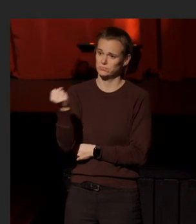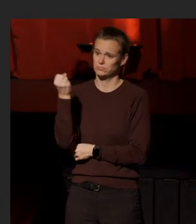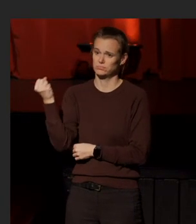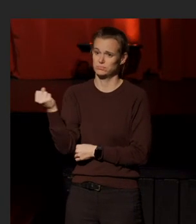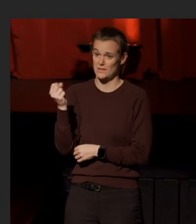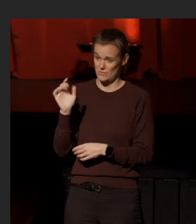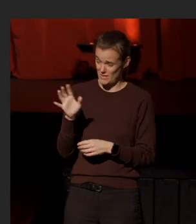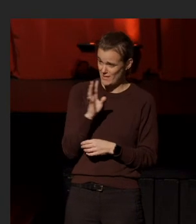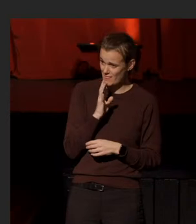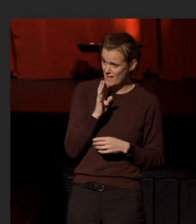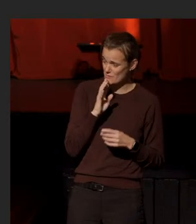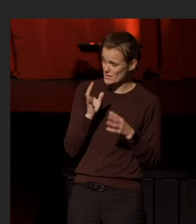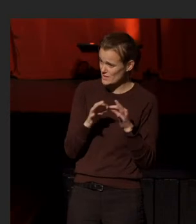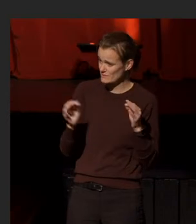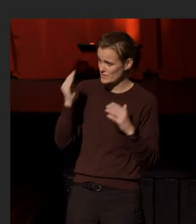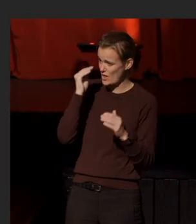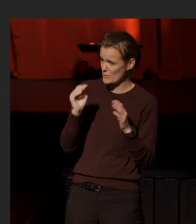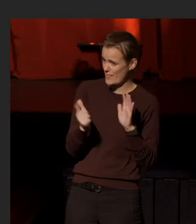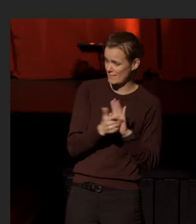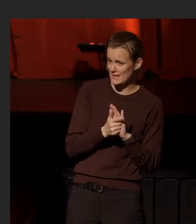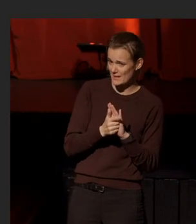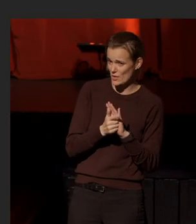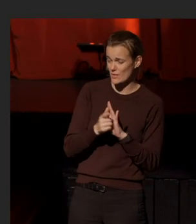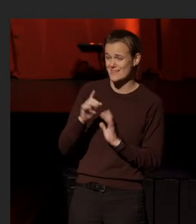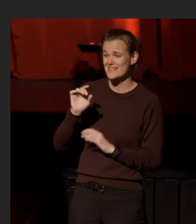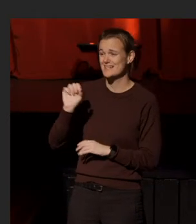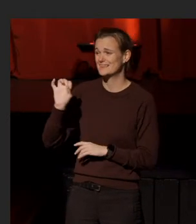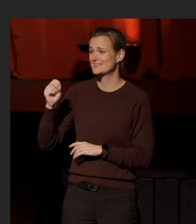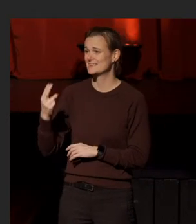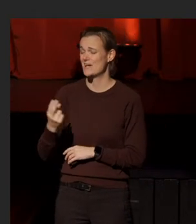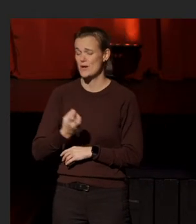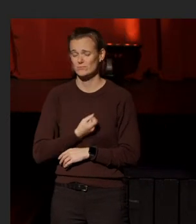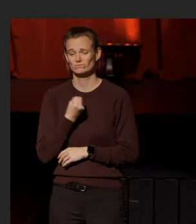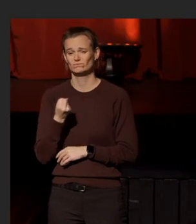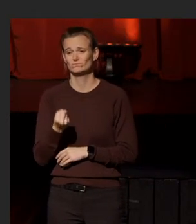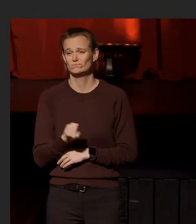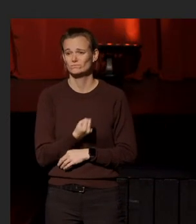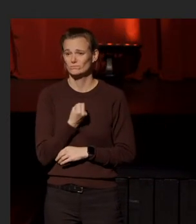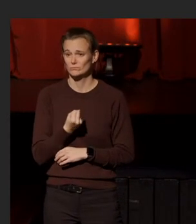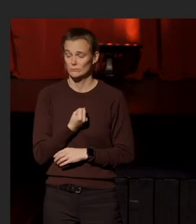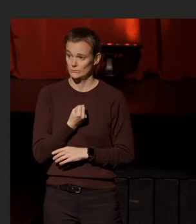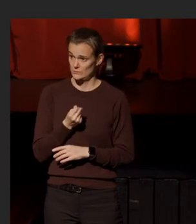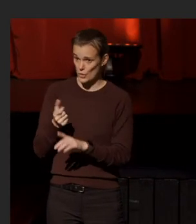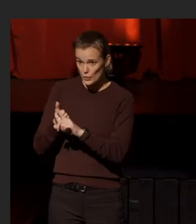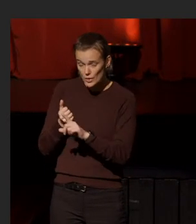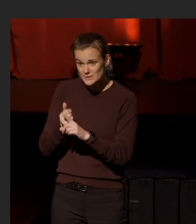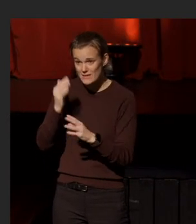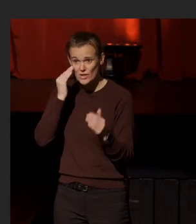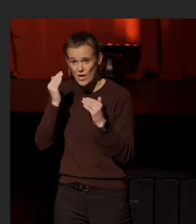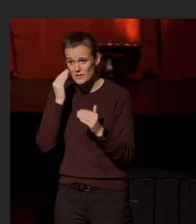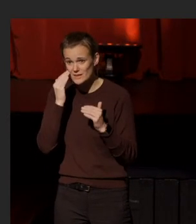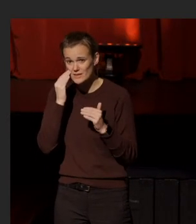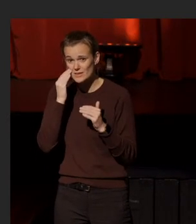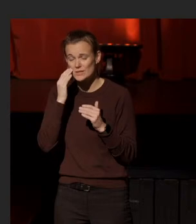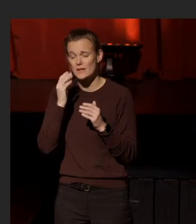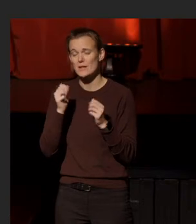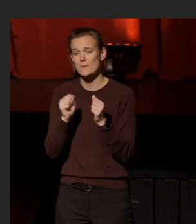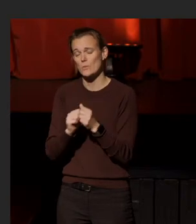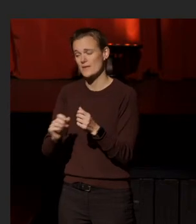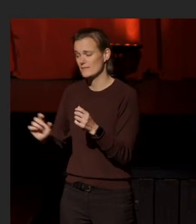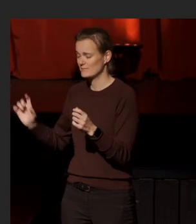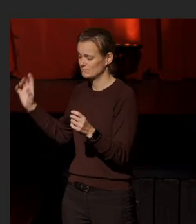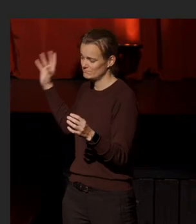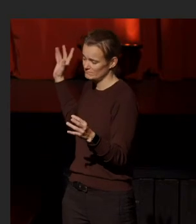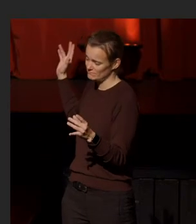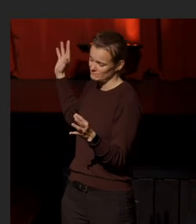She held it inside, and it wasn't just her knowledge she kept. It was thousands of years of